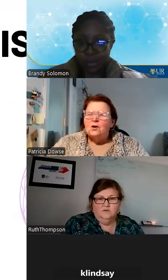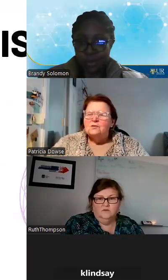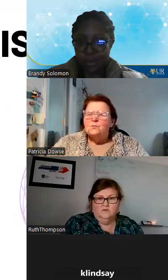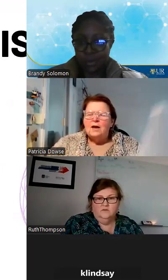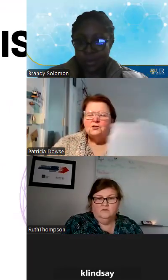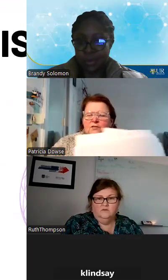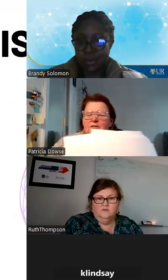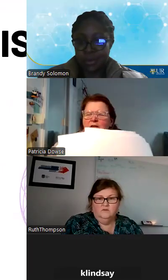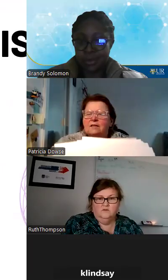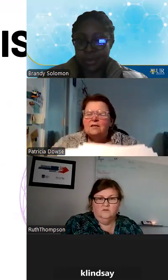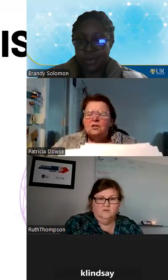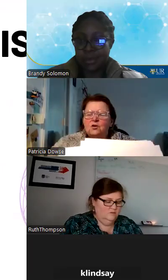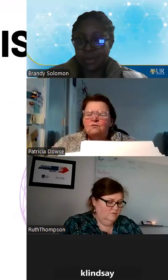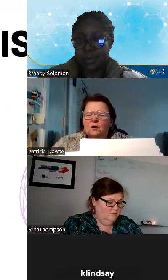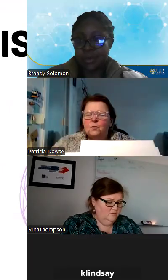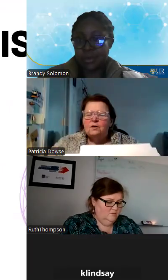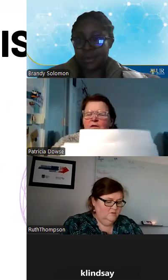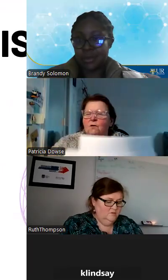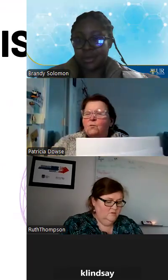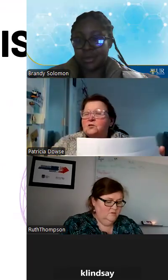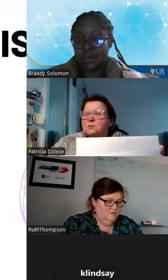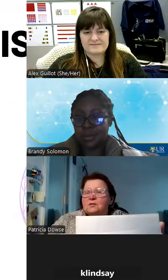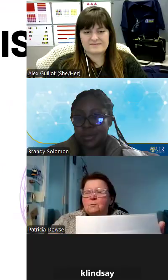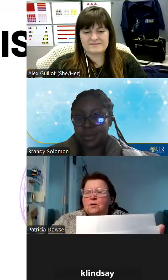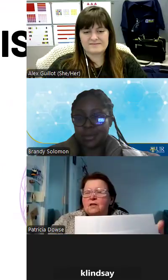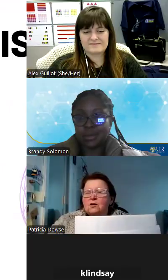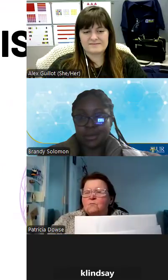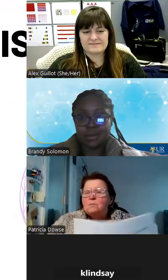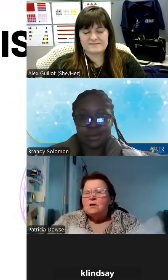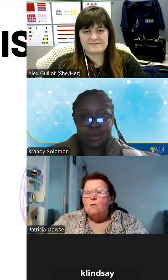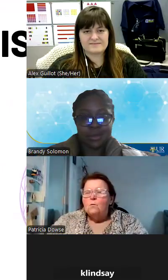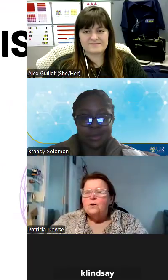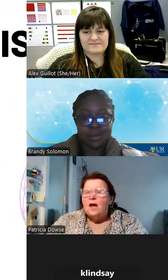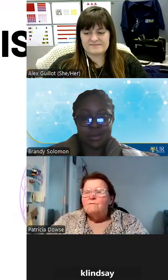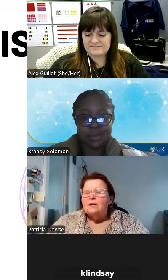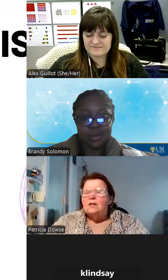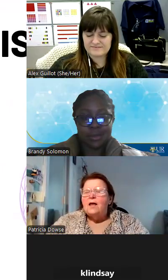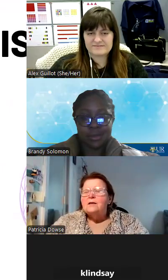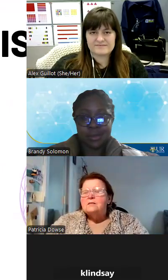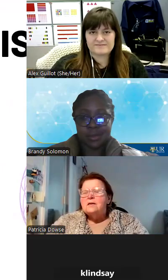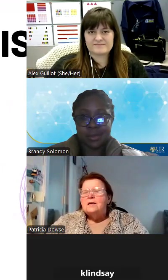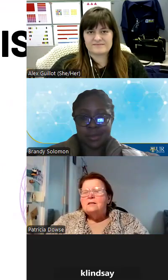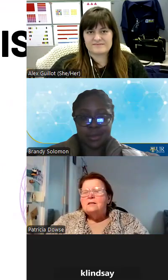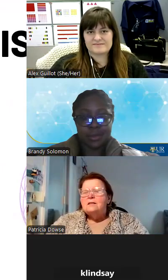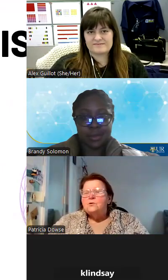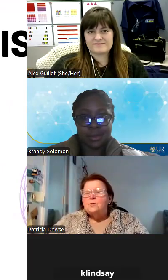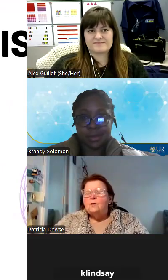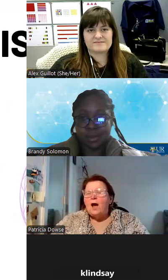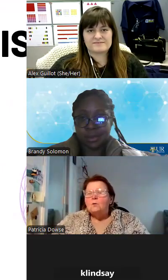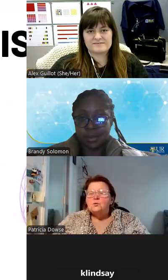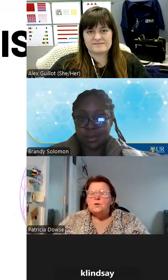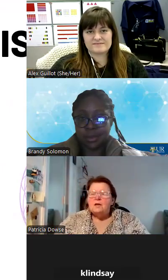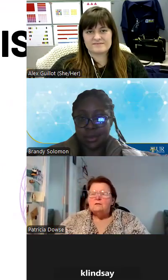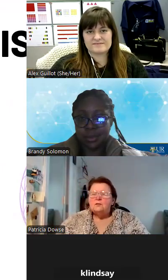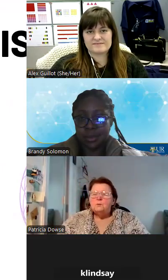questions, thoughts, reactions, things that you've dealt with, if you have questions about somebody that you may be already having in class that you're wondering,